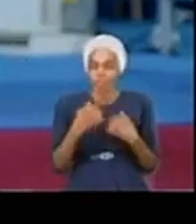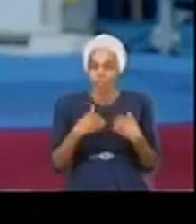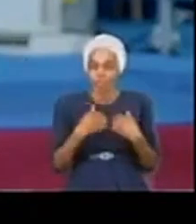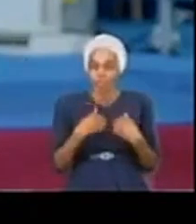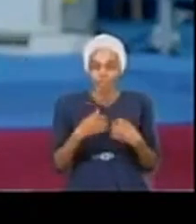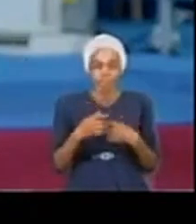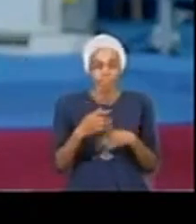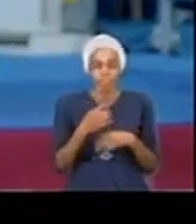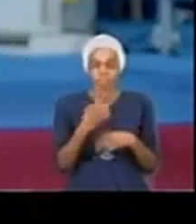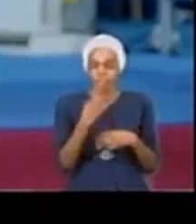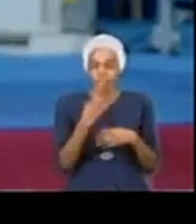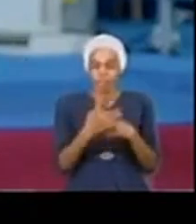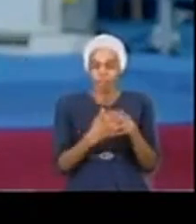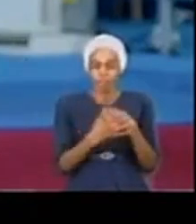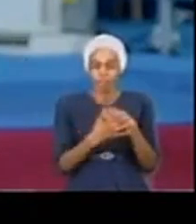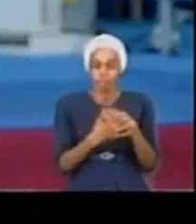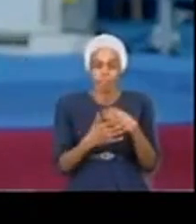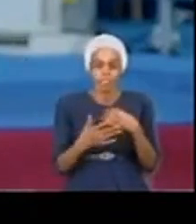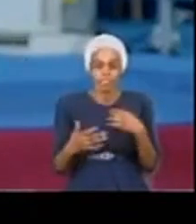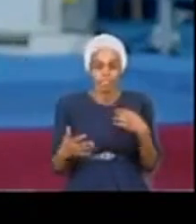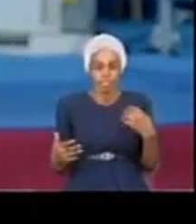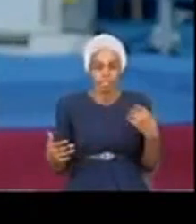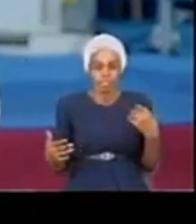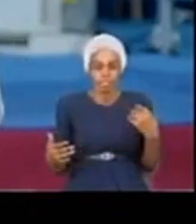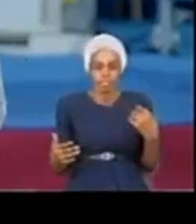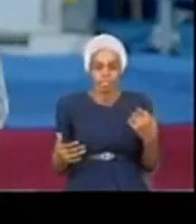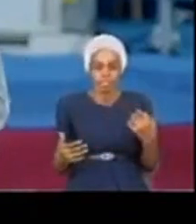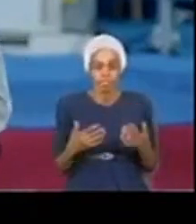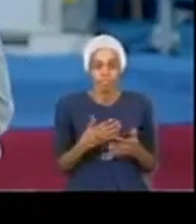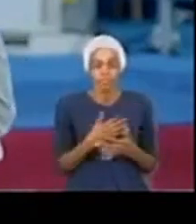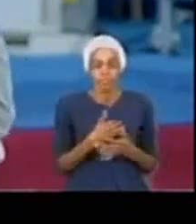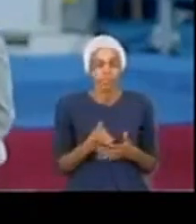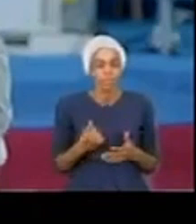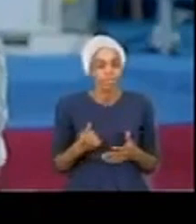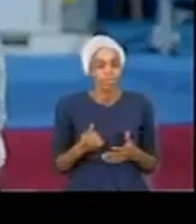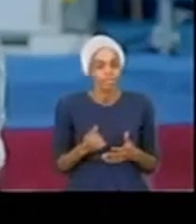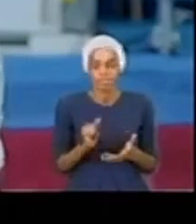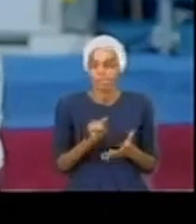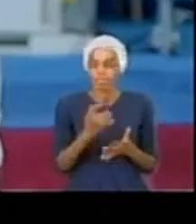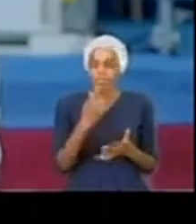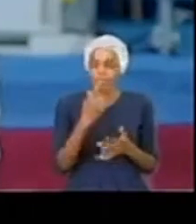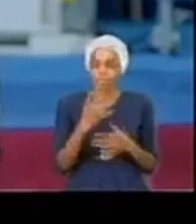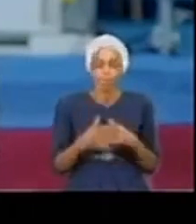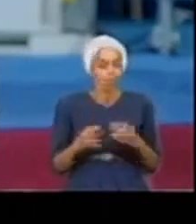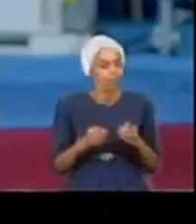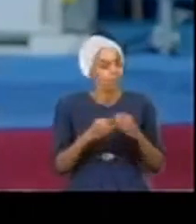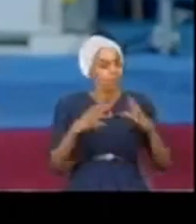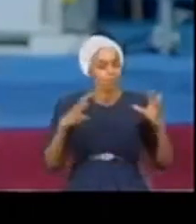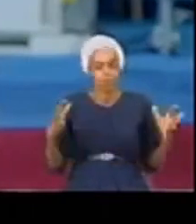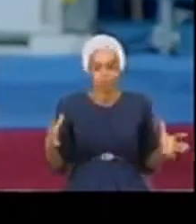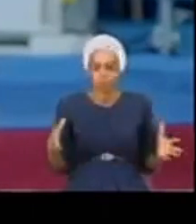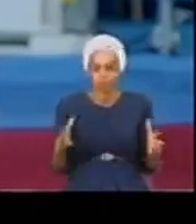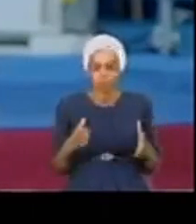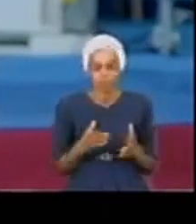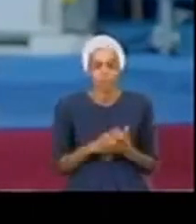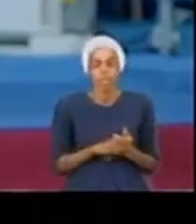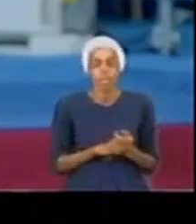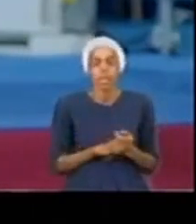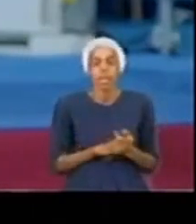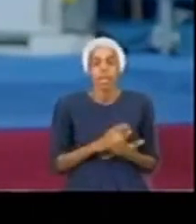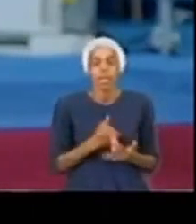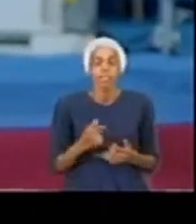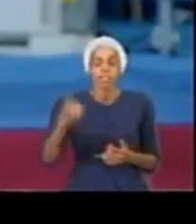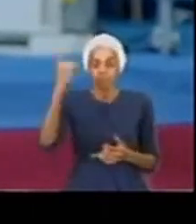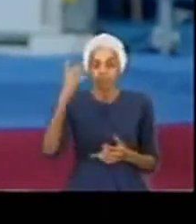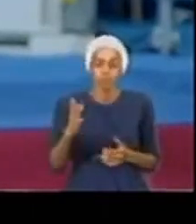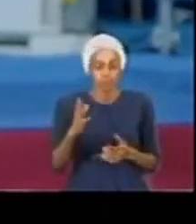Lord took control and used one of my pastors here. Then after the delivery, like 12 days, I